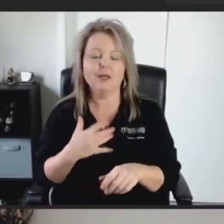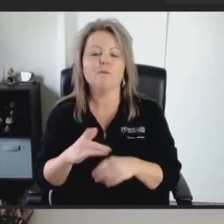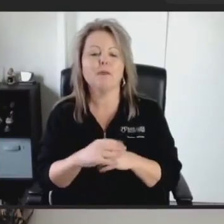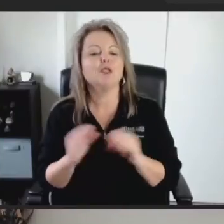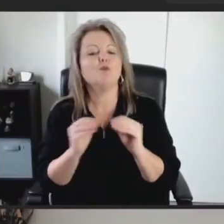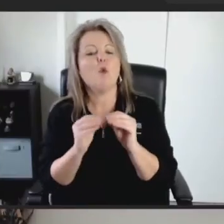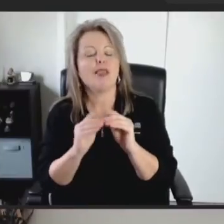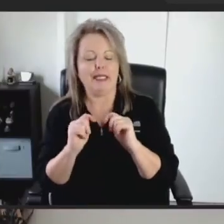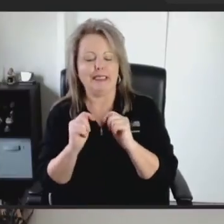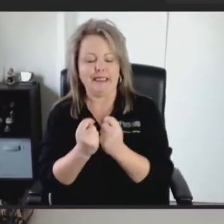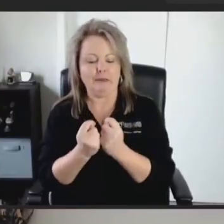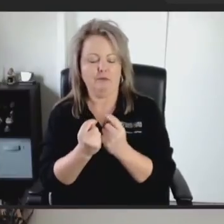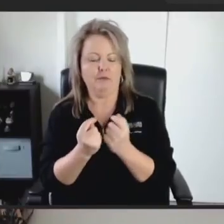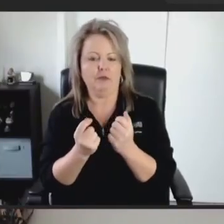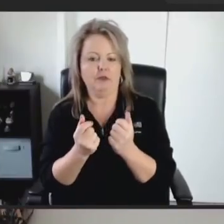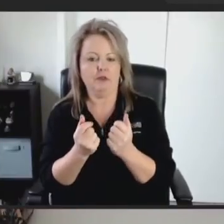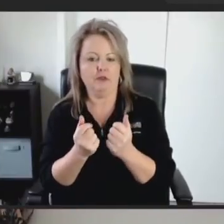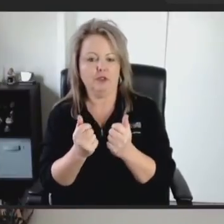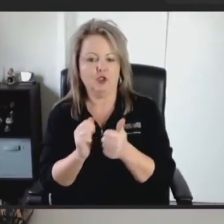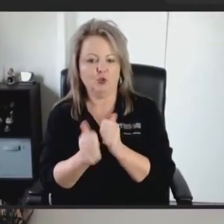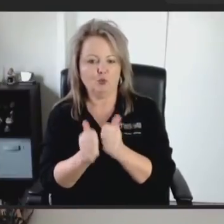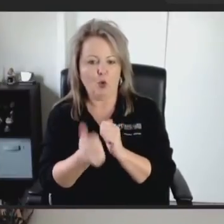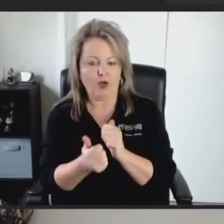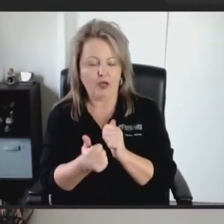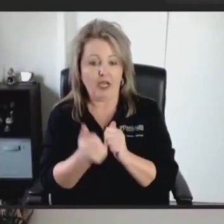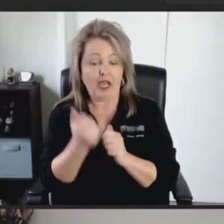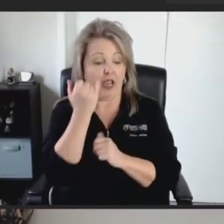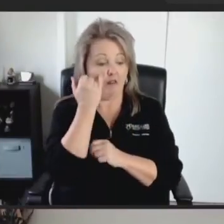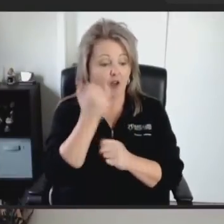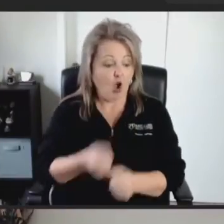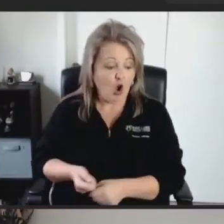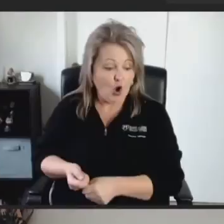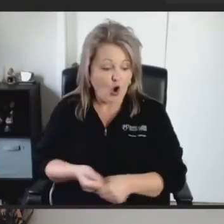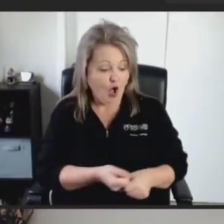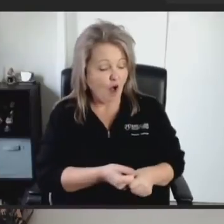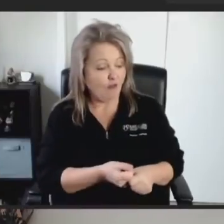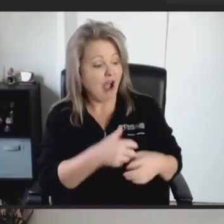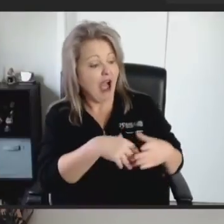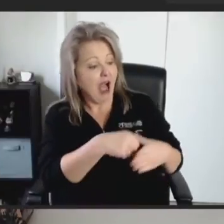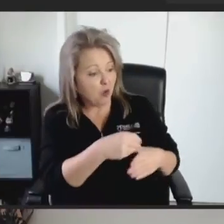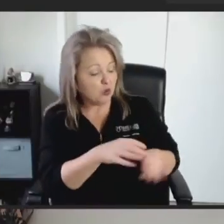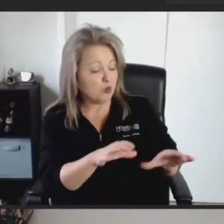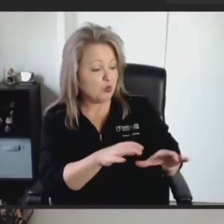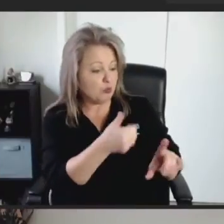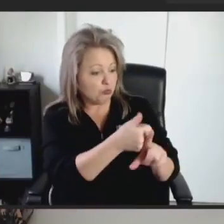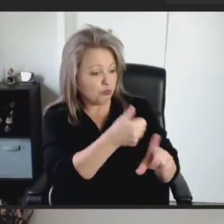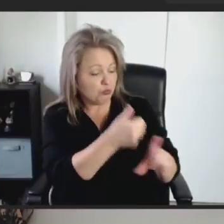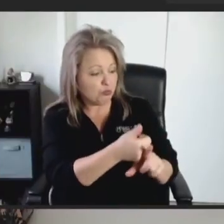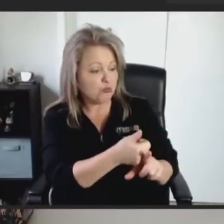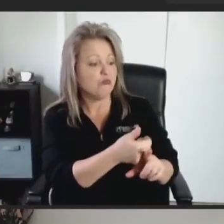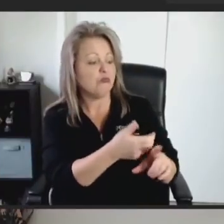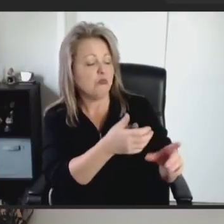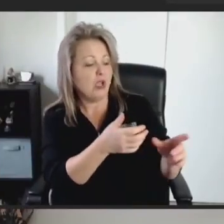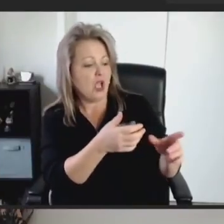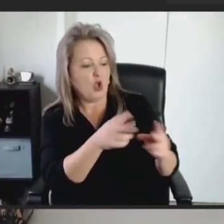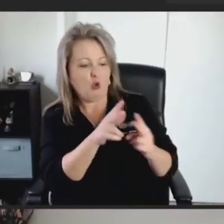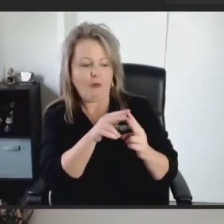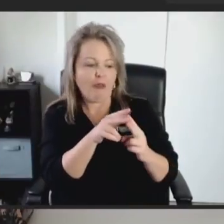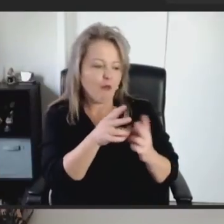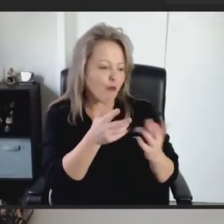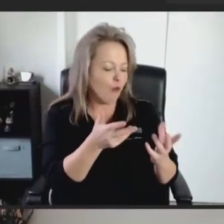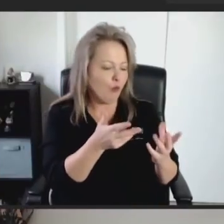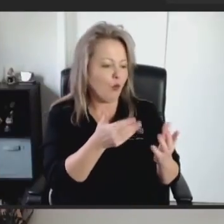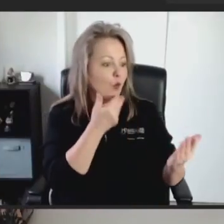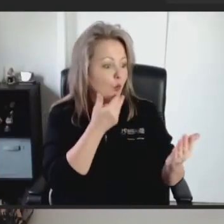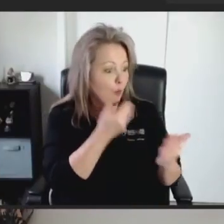golf, if you know, you can go out there and do your thing, and you either you know, you'll do